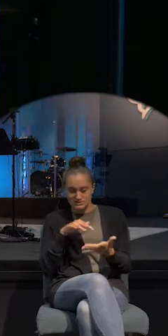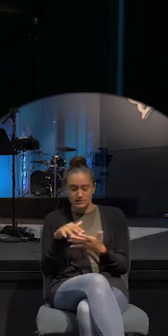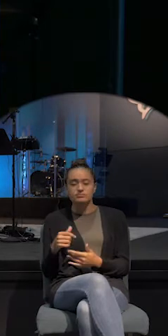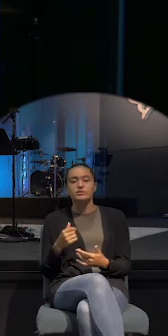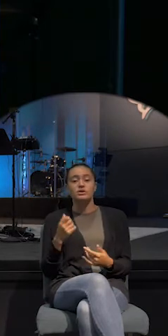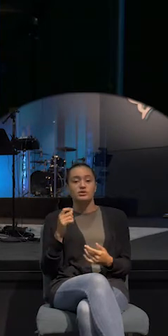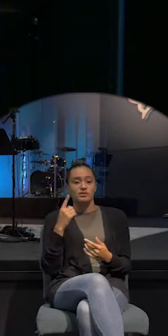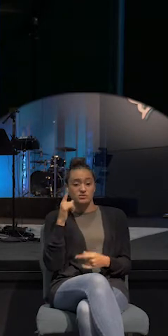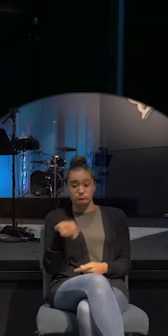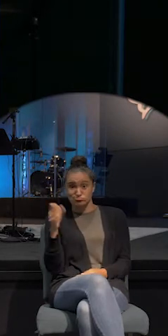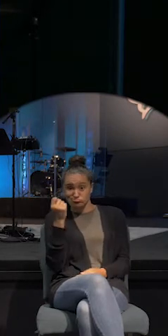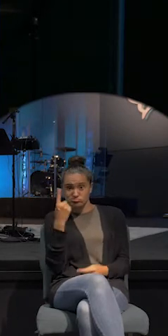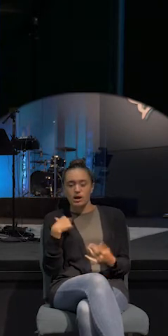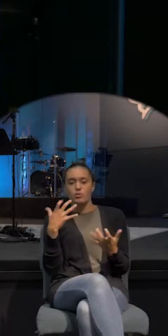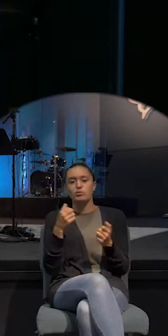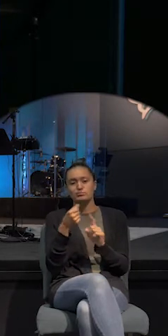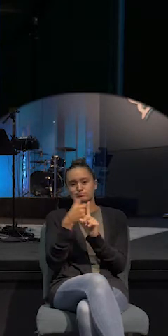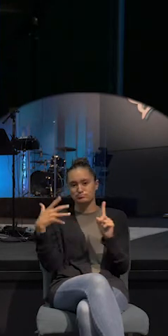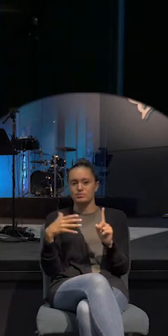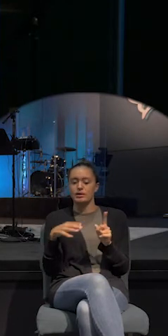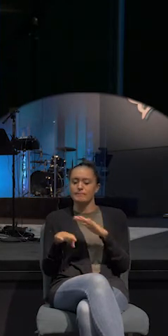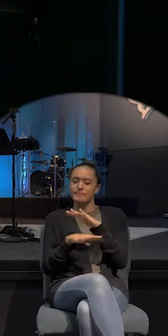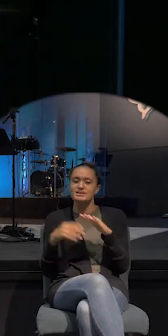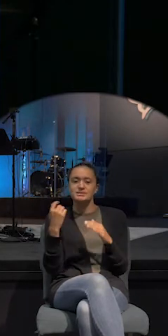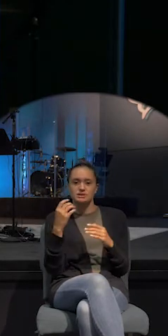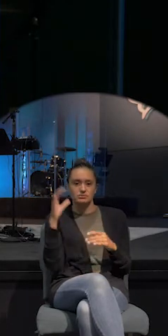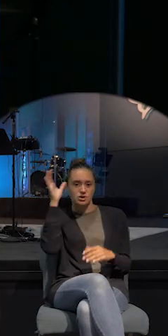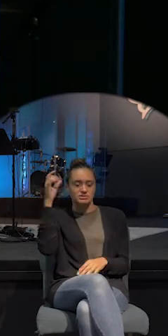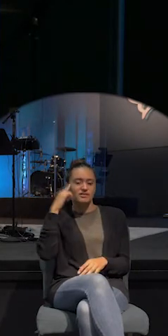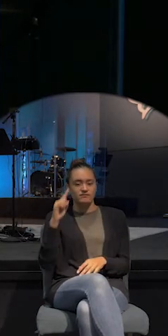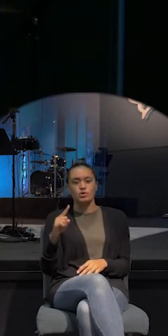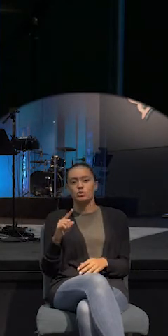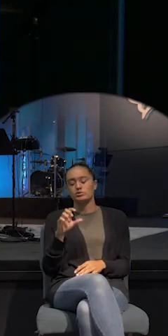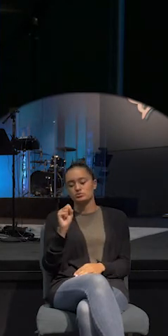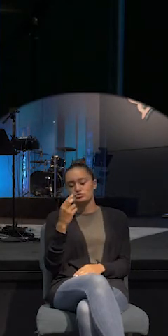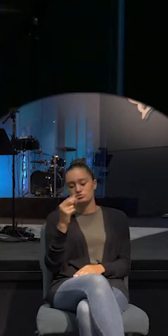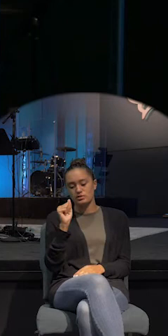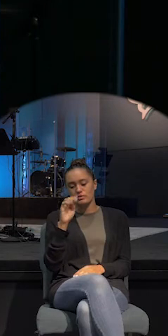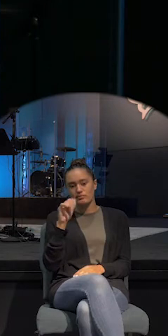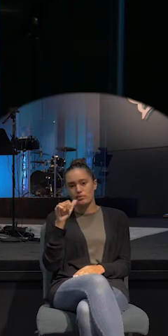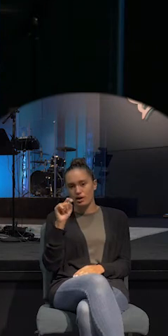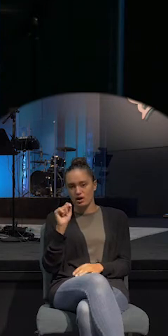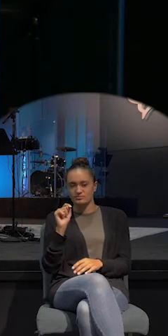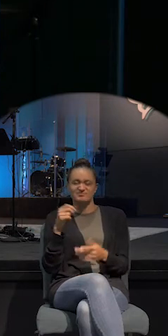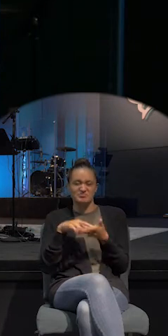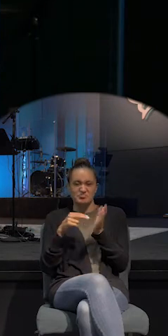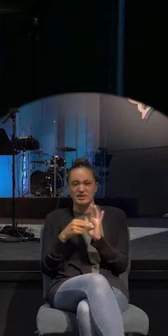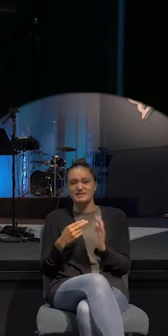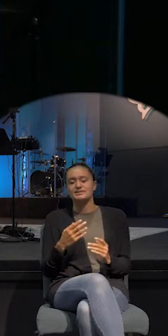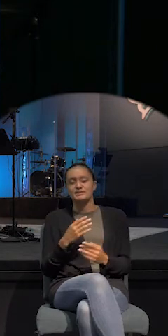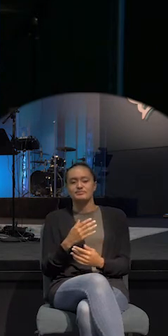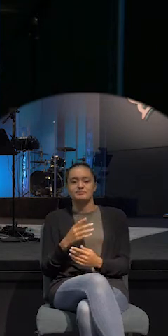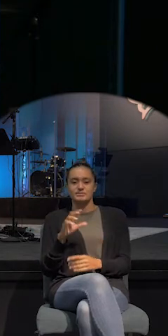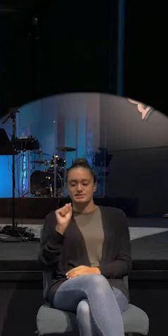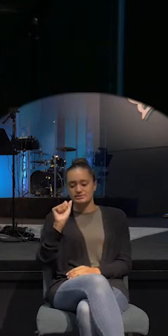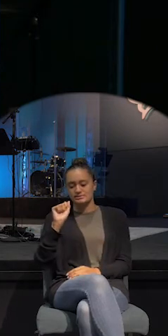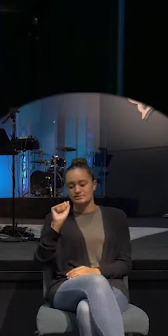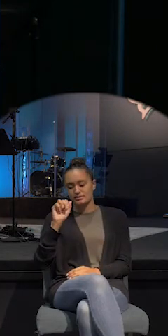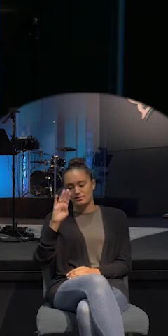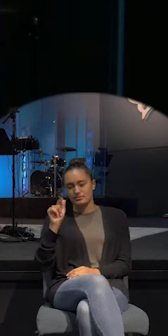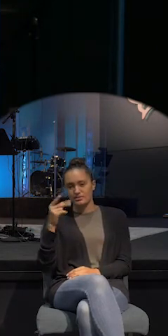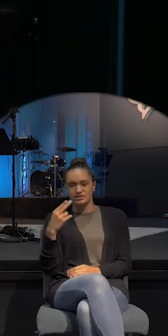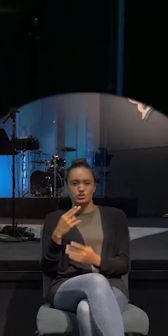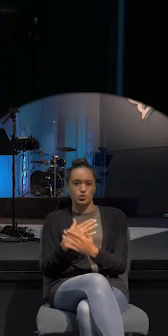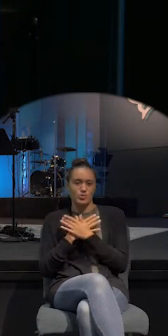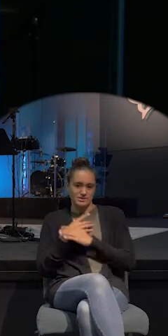develop what would be called a very basic concept of Shabbat or the Sabbath. Shabbat literally speaks of the ceasing of work. It